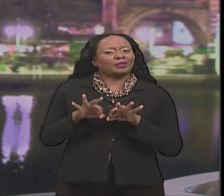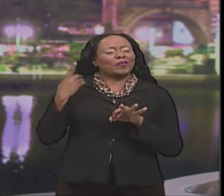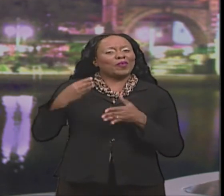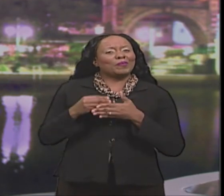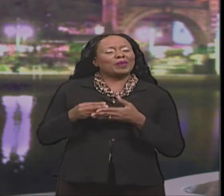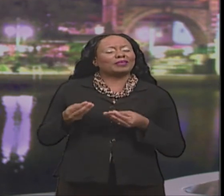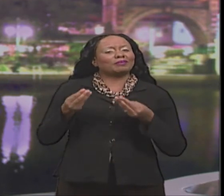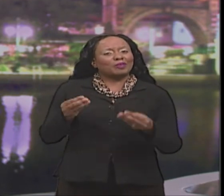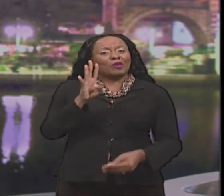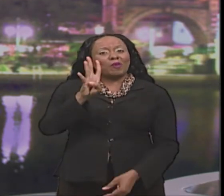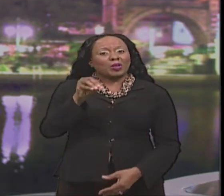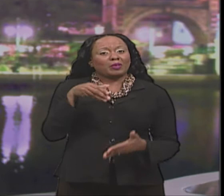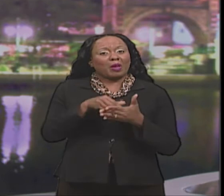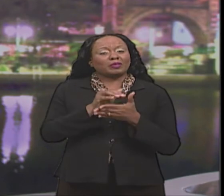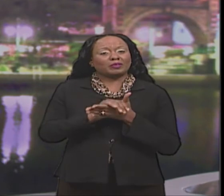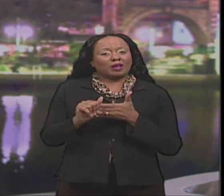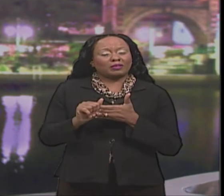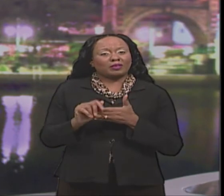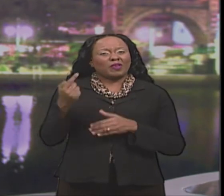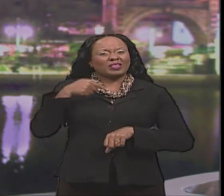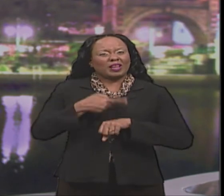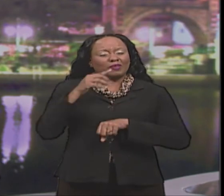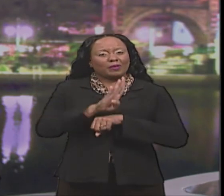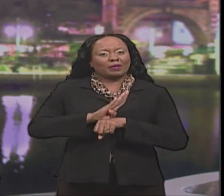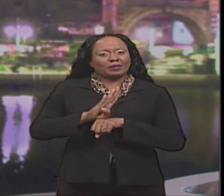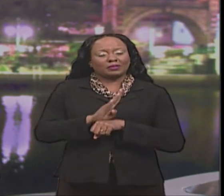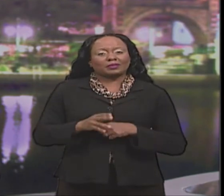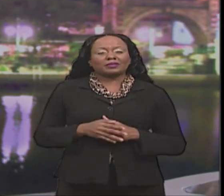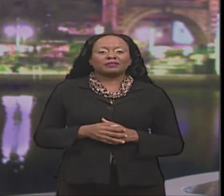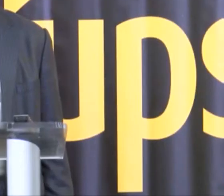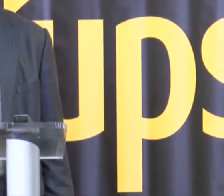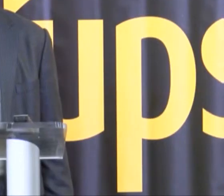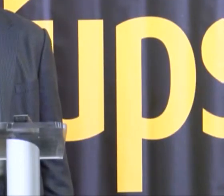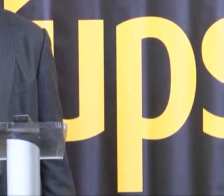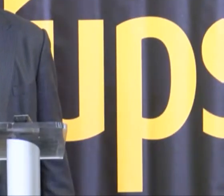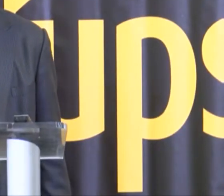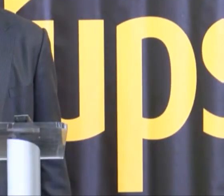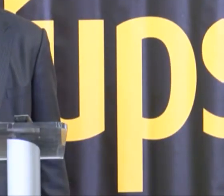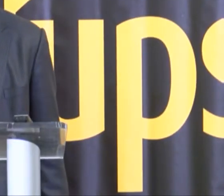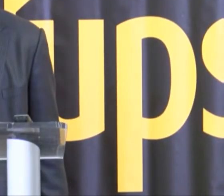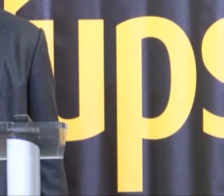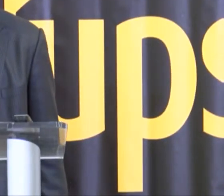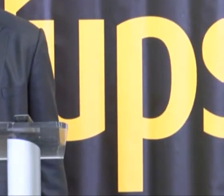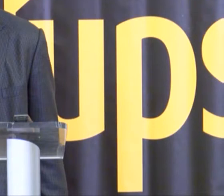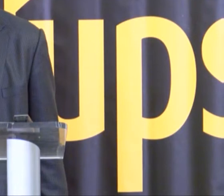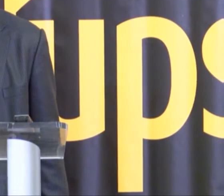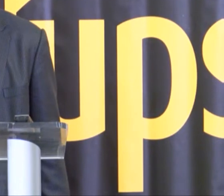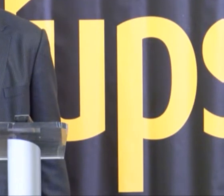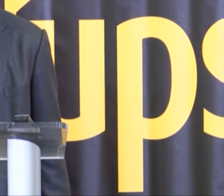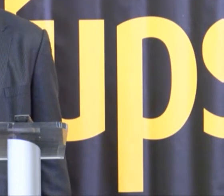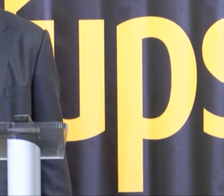is the Foundation's first such donation in Barbados. It's an honor for me to be here and